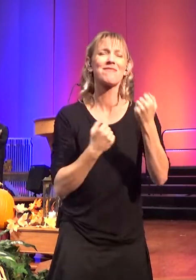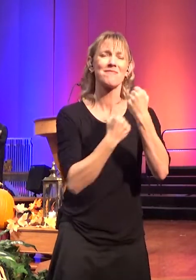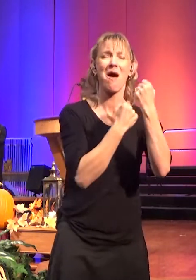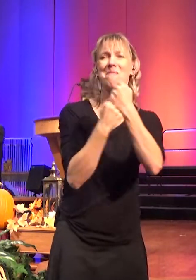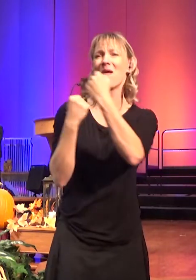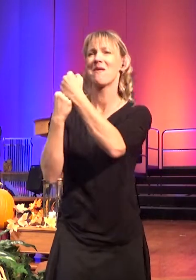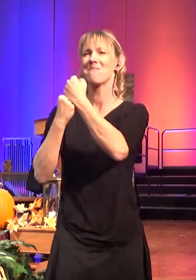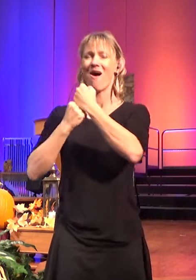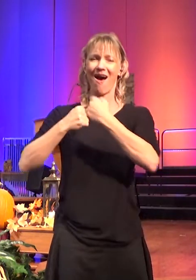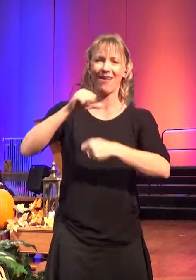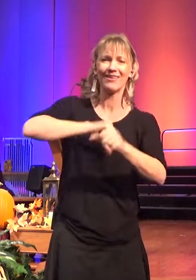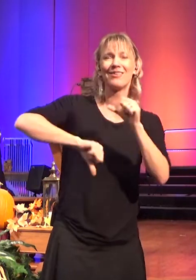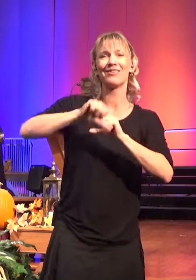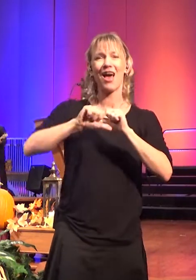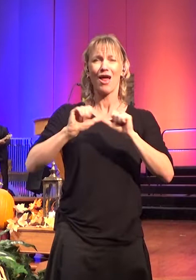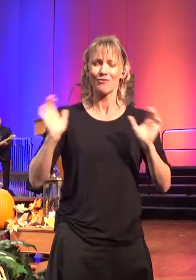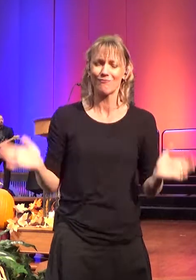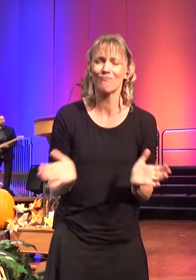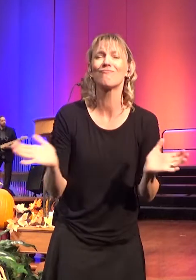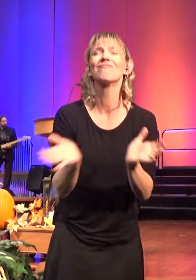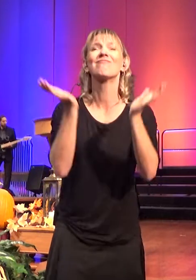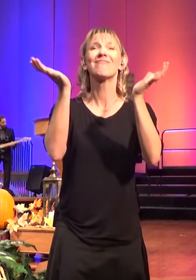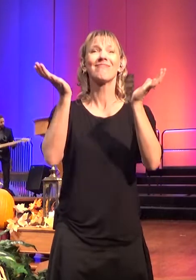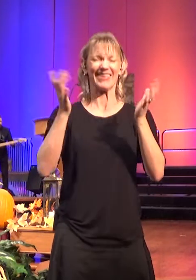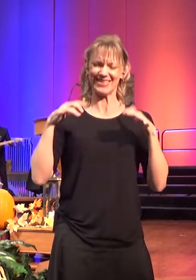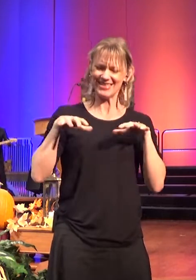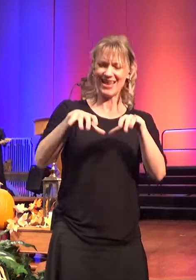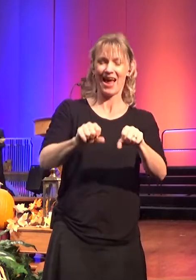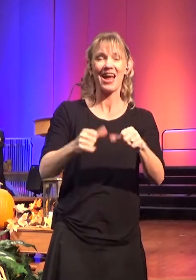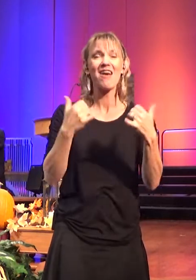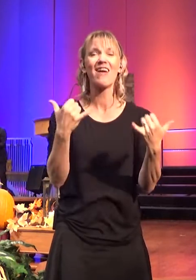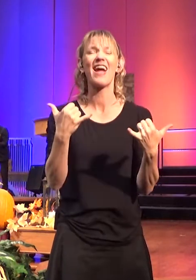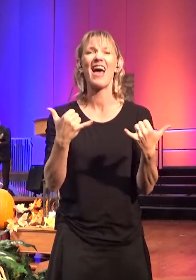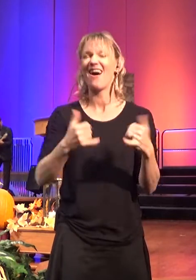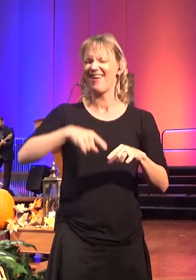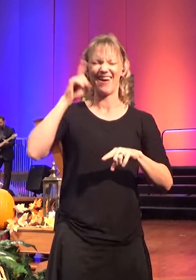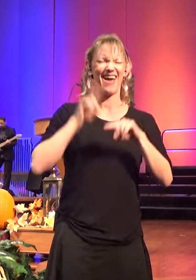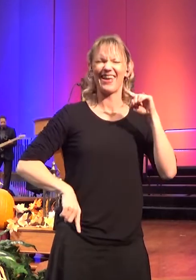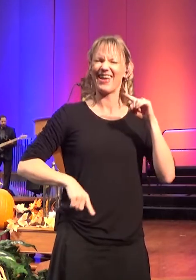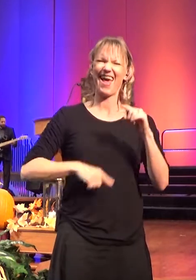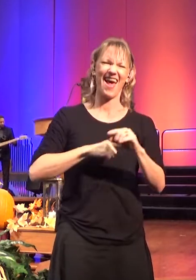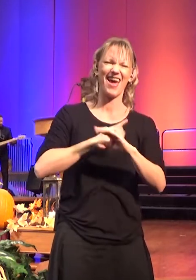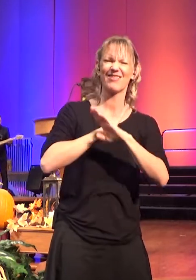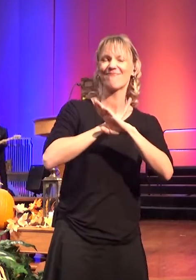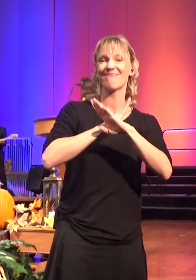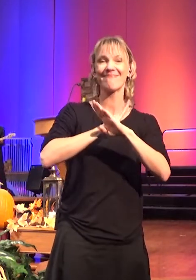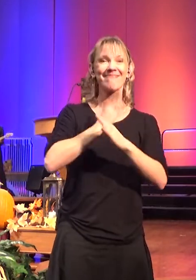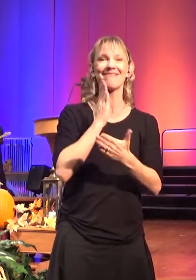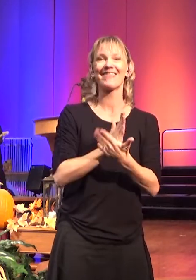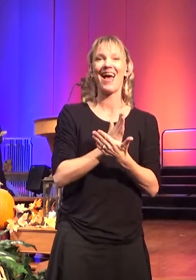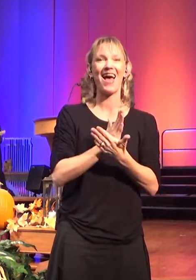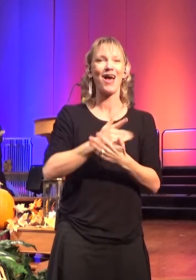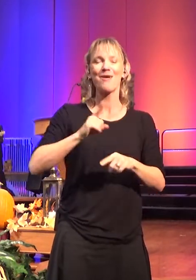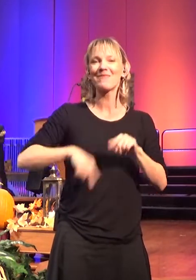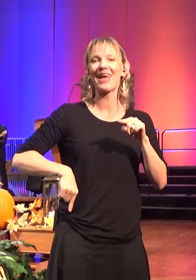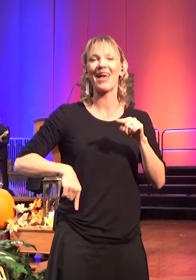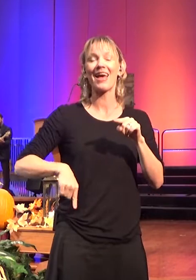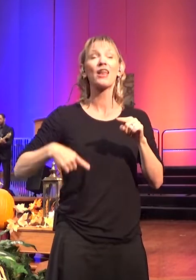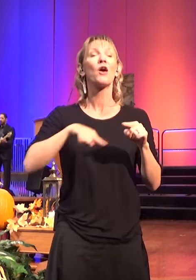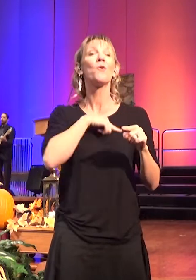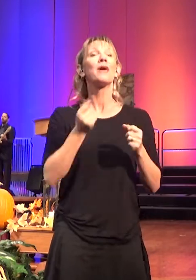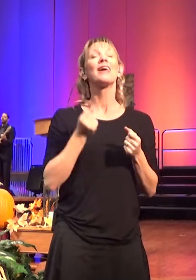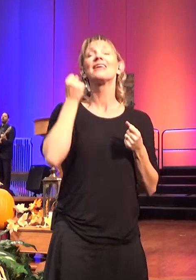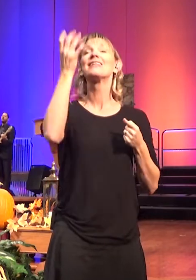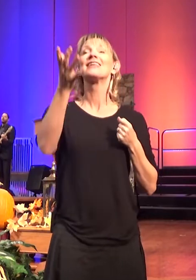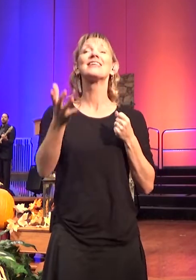It's taking over now, there's no way it can stop. So we sing